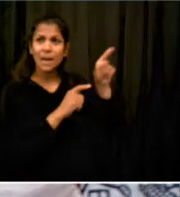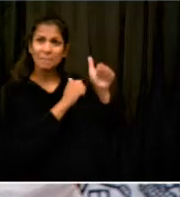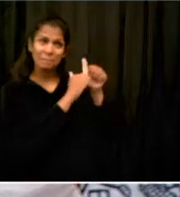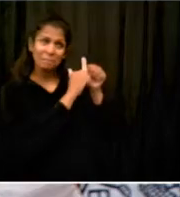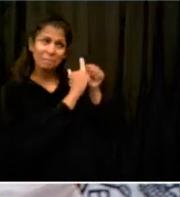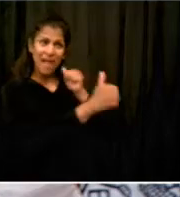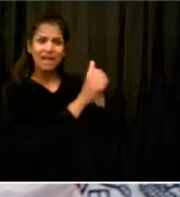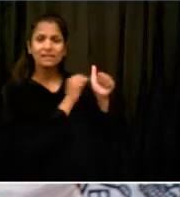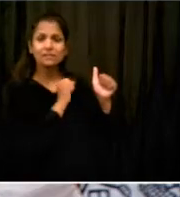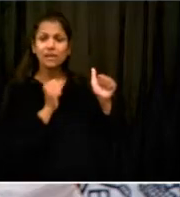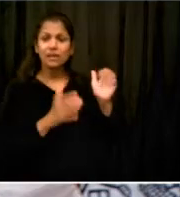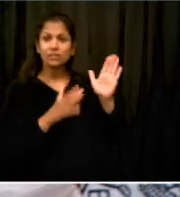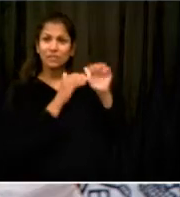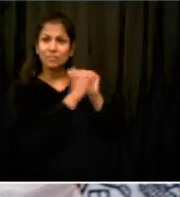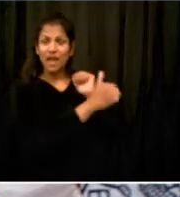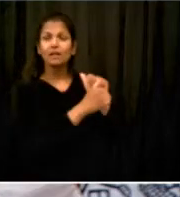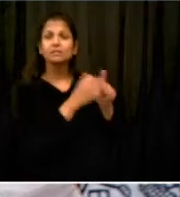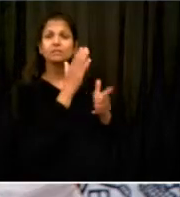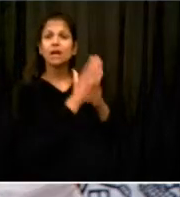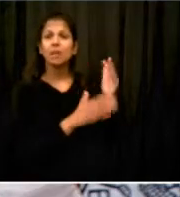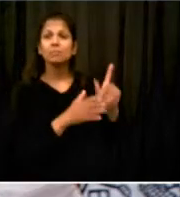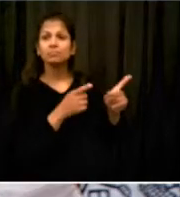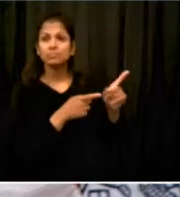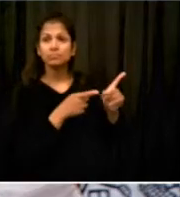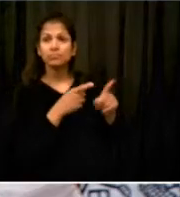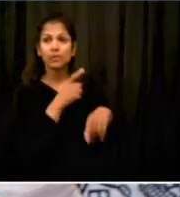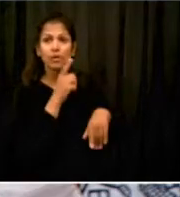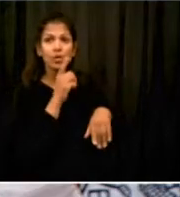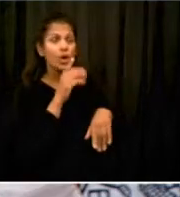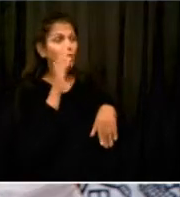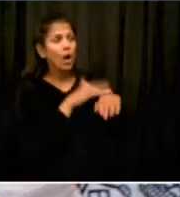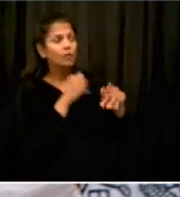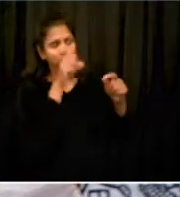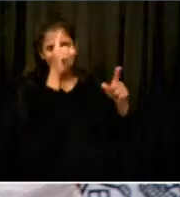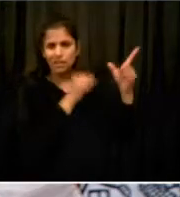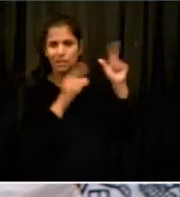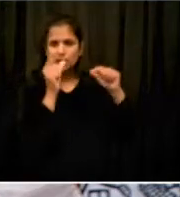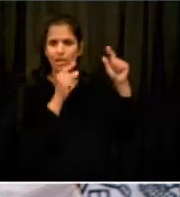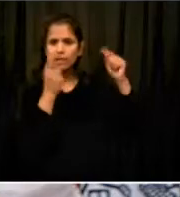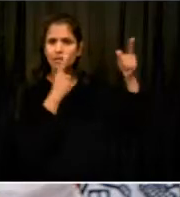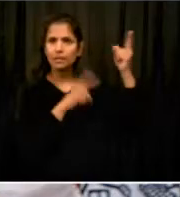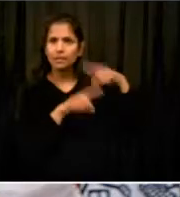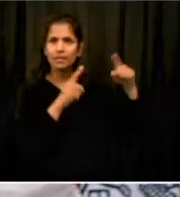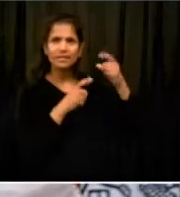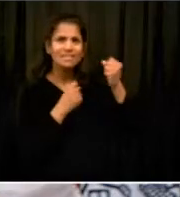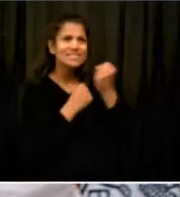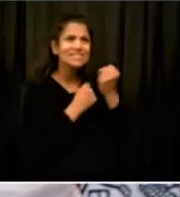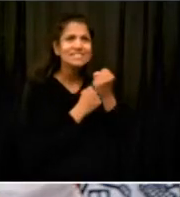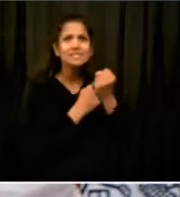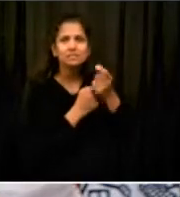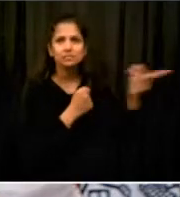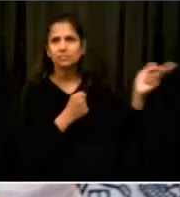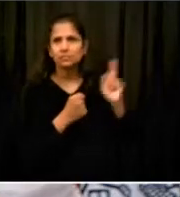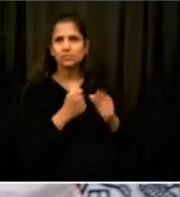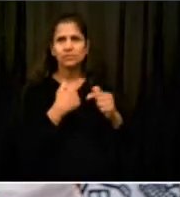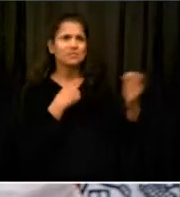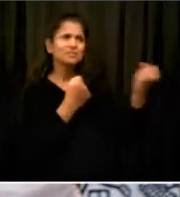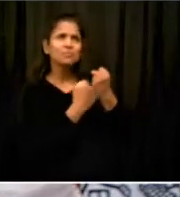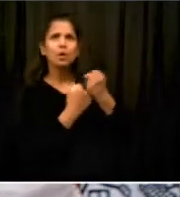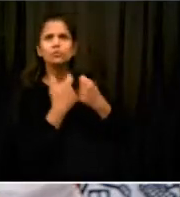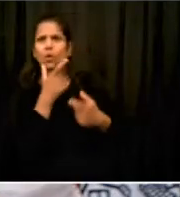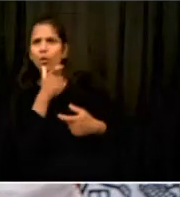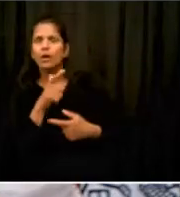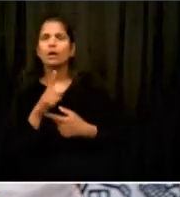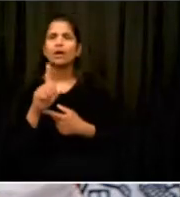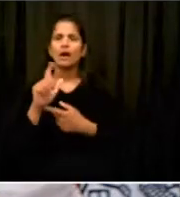on those senators. And the work with my fellow mayors, I've been really impressed by everyone's coordination. And there's been no daylight between the Democratic